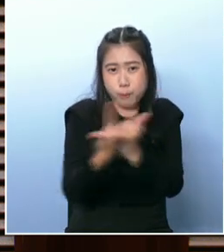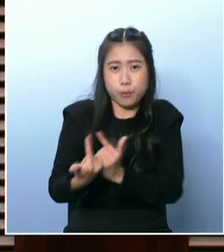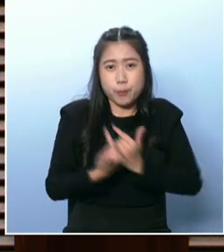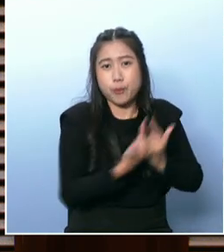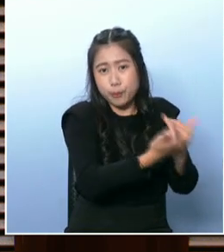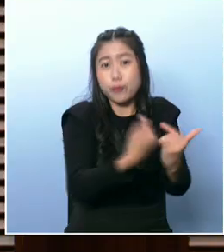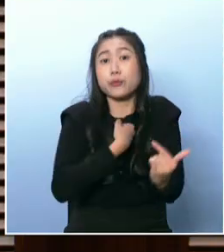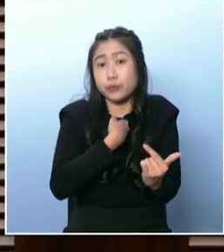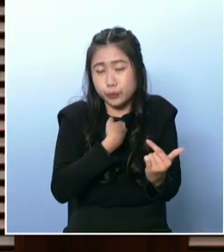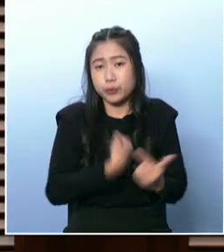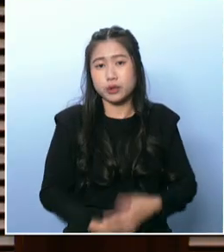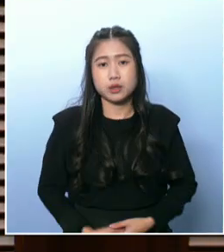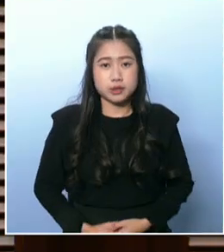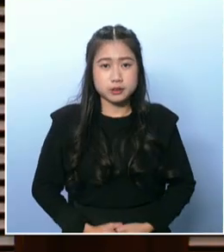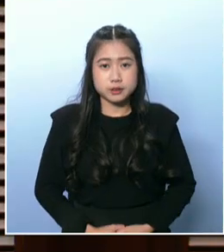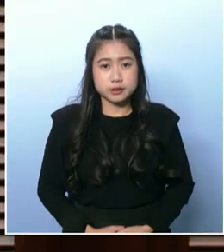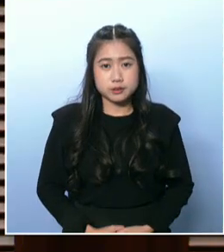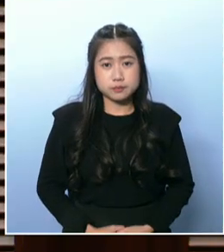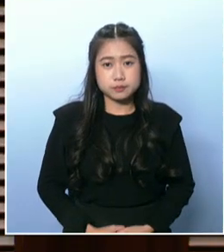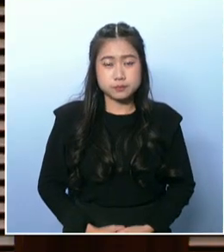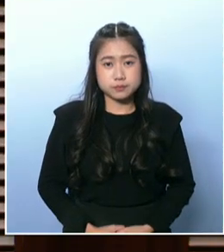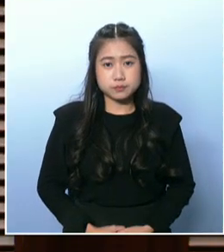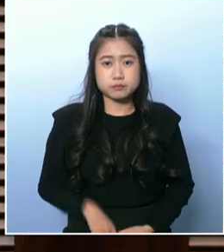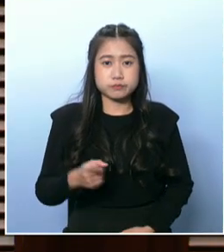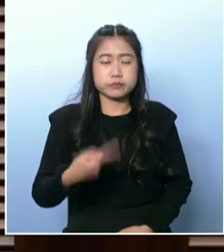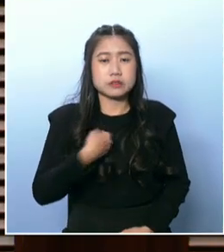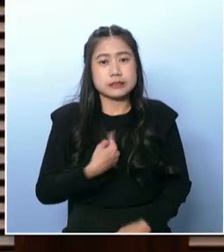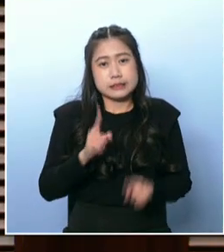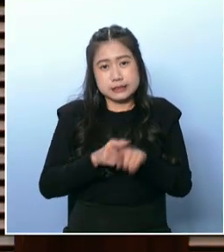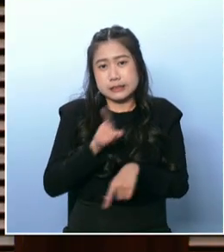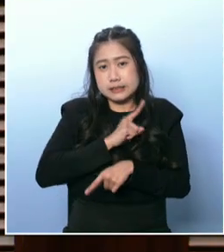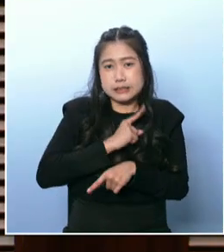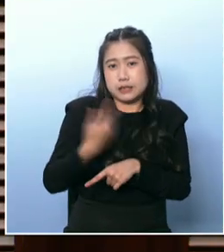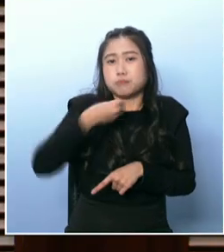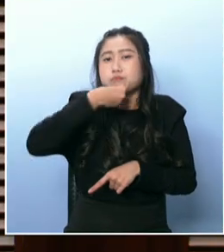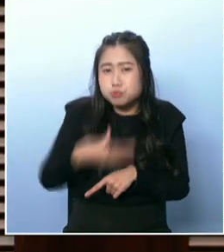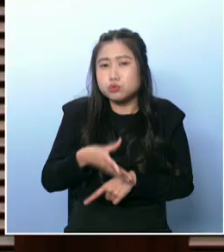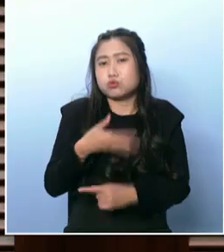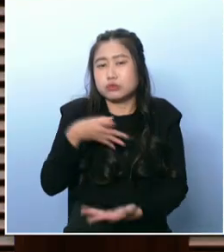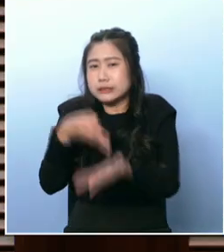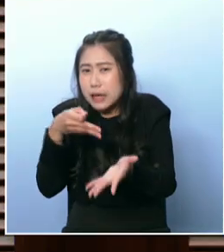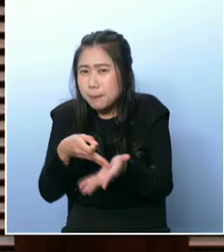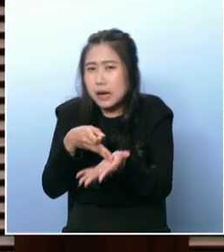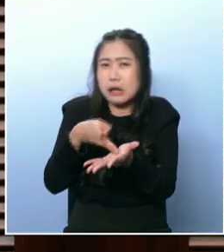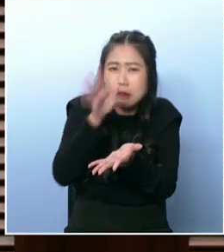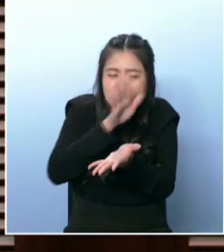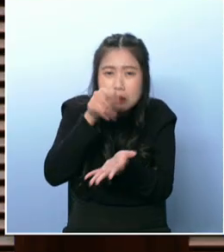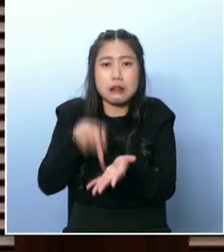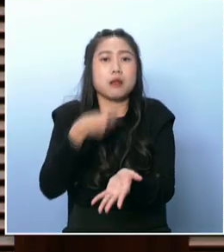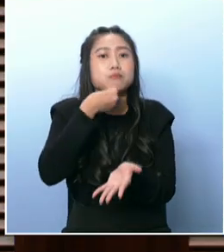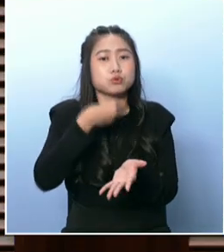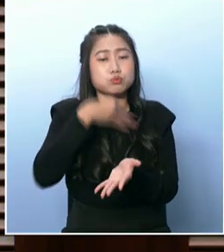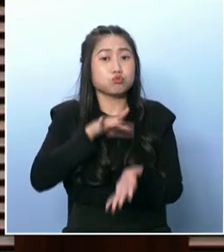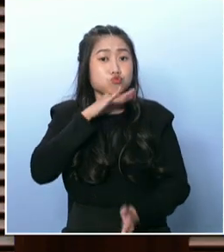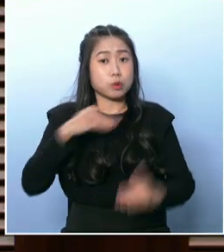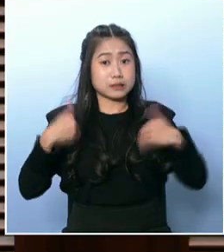how to operate such. They don't have the experience to do so. This is what I've gathered from my